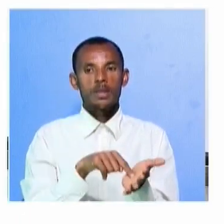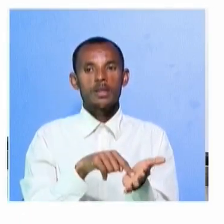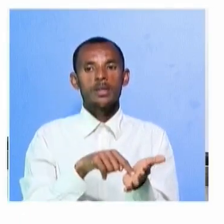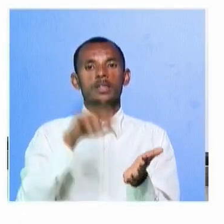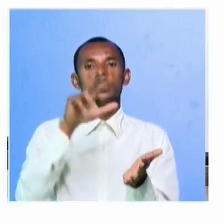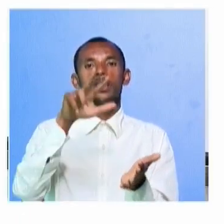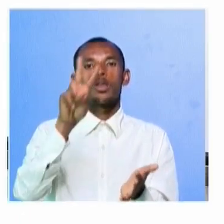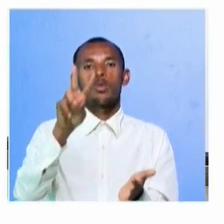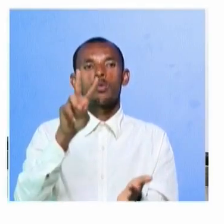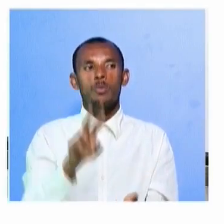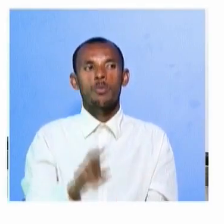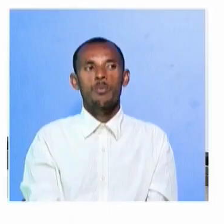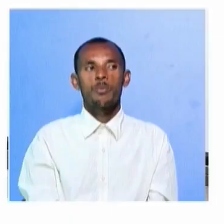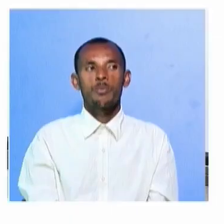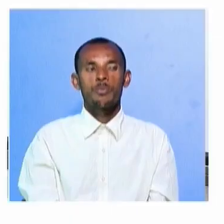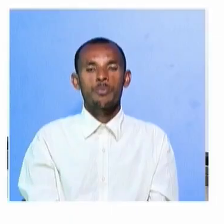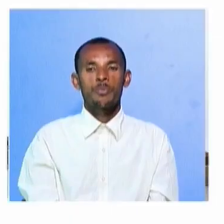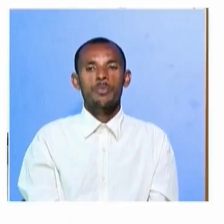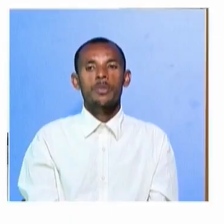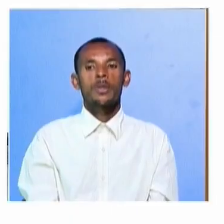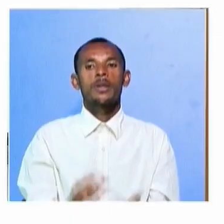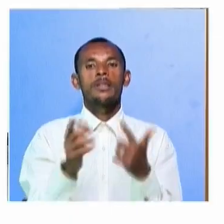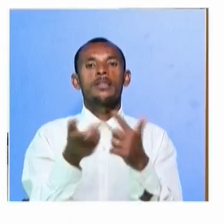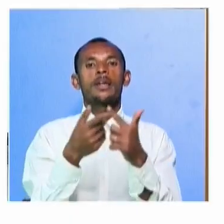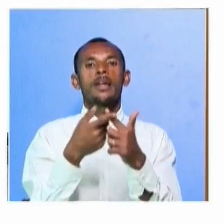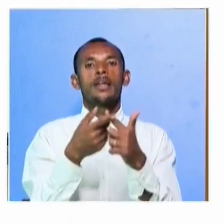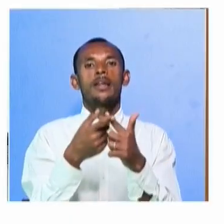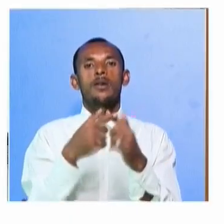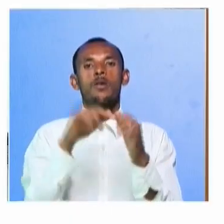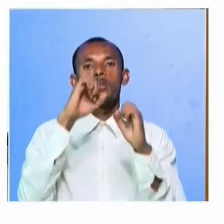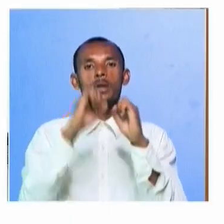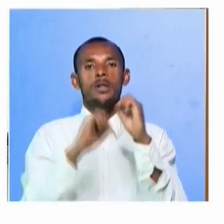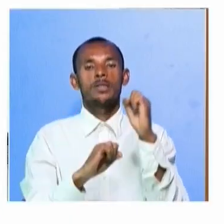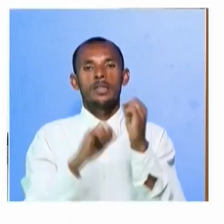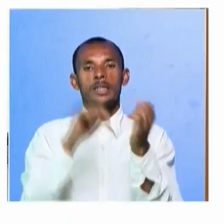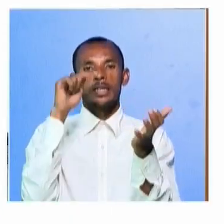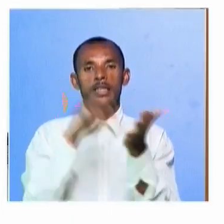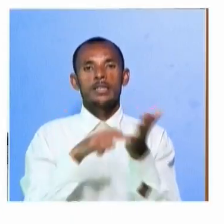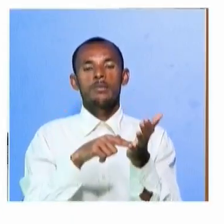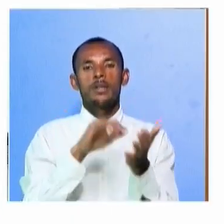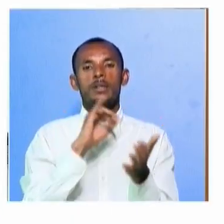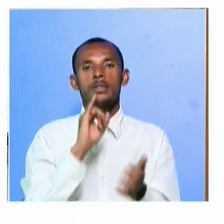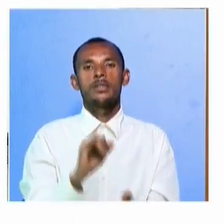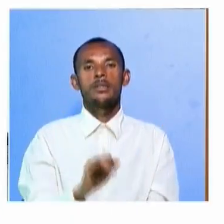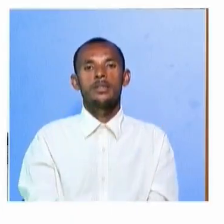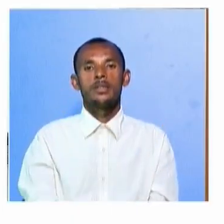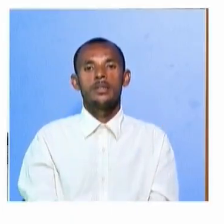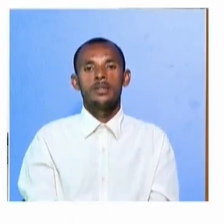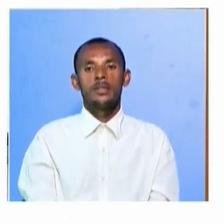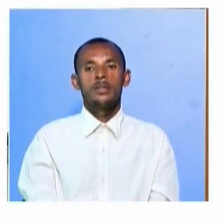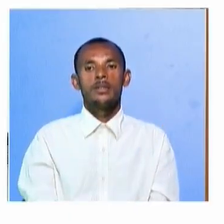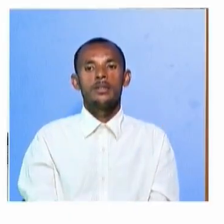19.32. The second one in comparison of decimals is